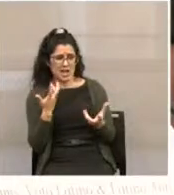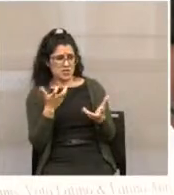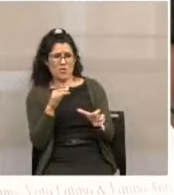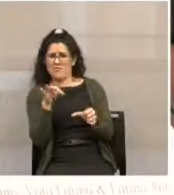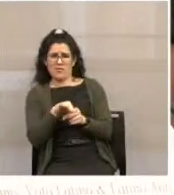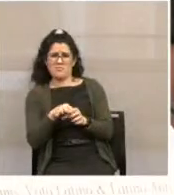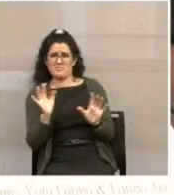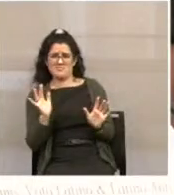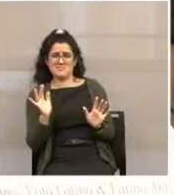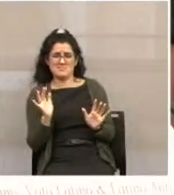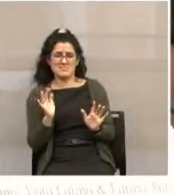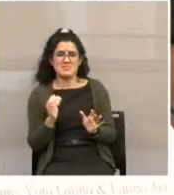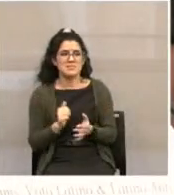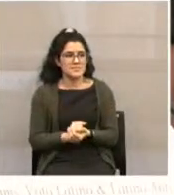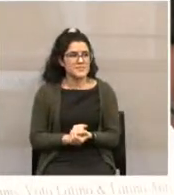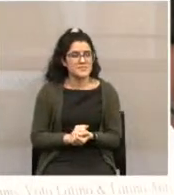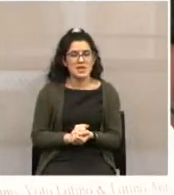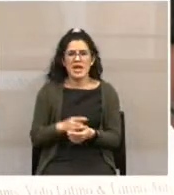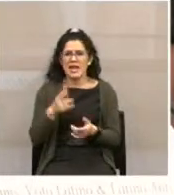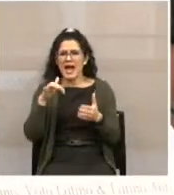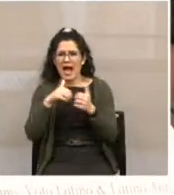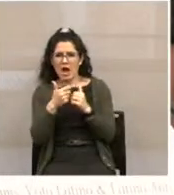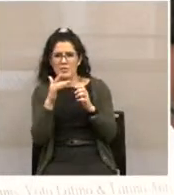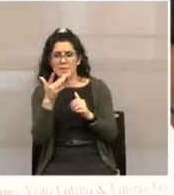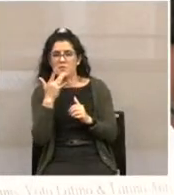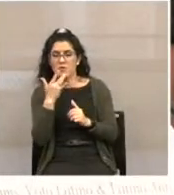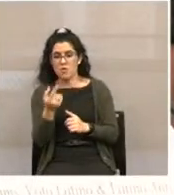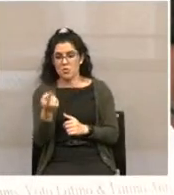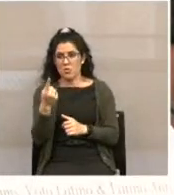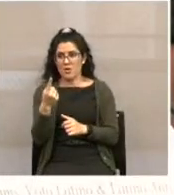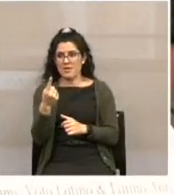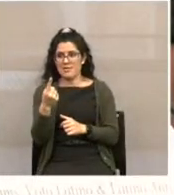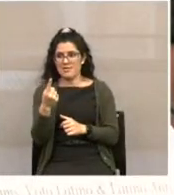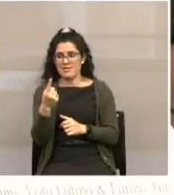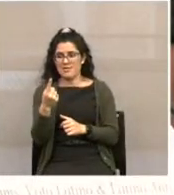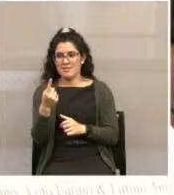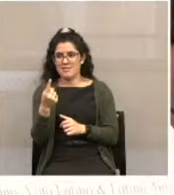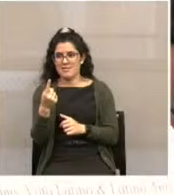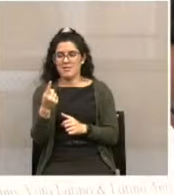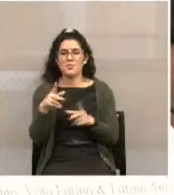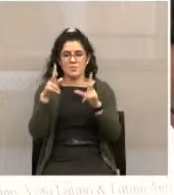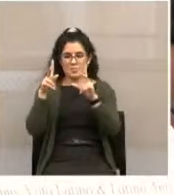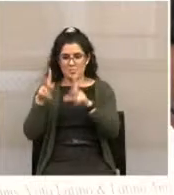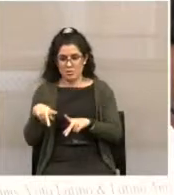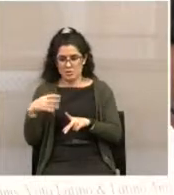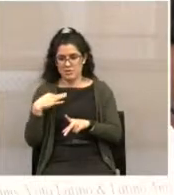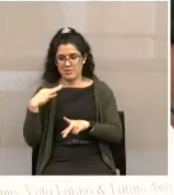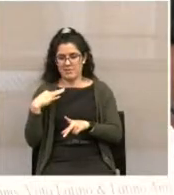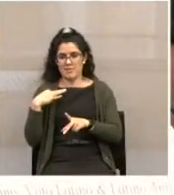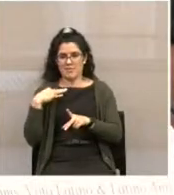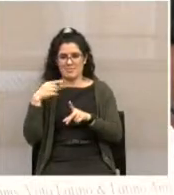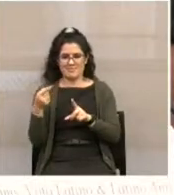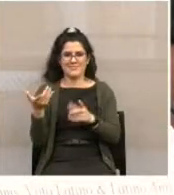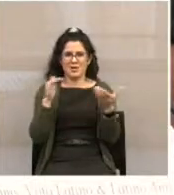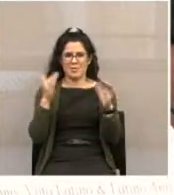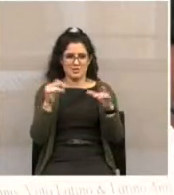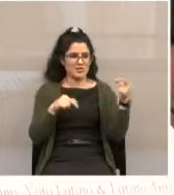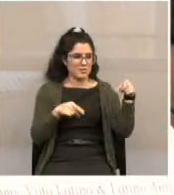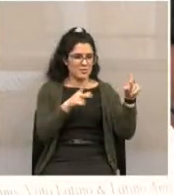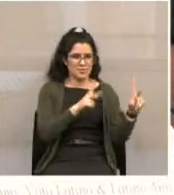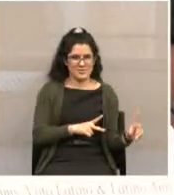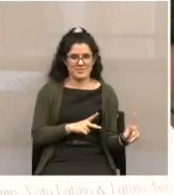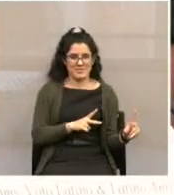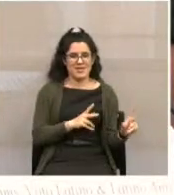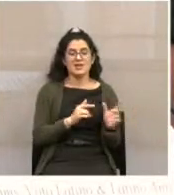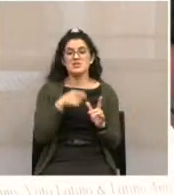persuading an individual to vote for one candidate over the other. And in terms of partisan choice, one of the things we know is that disinformation